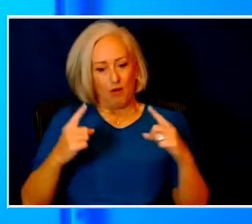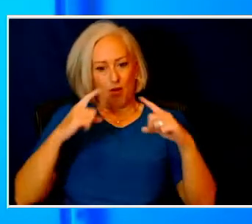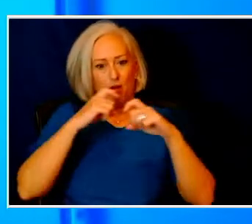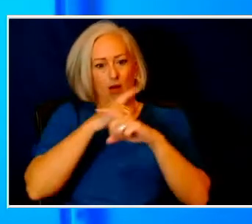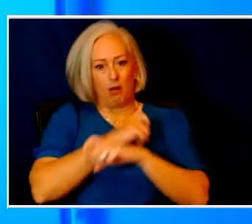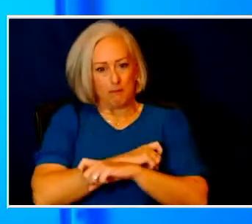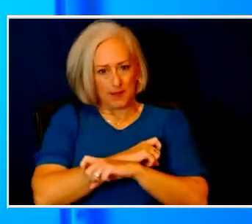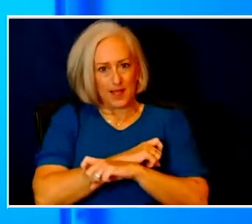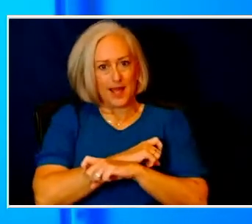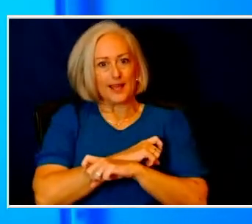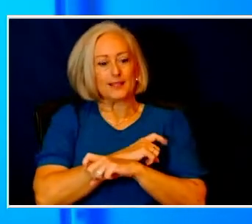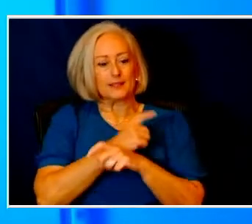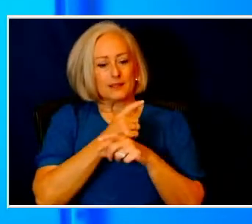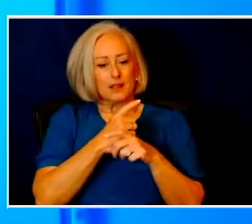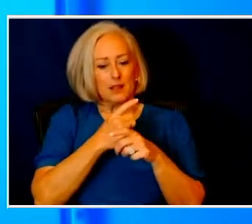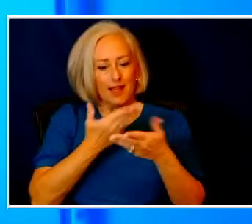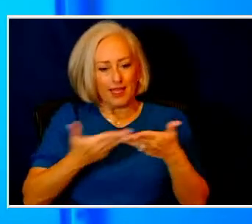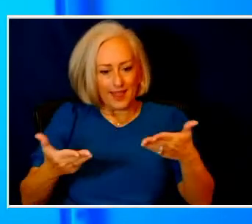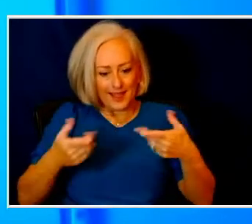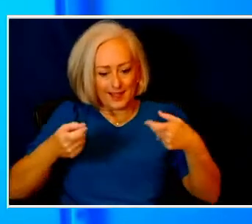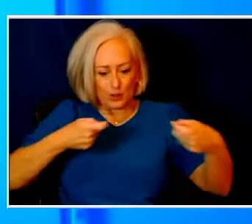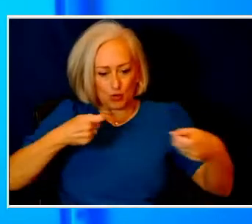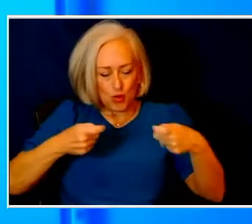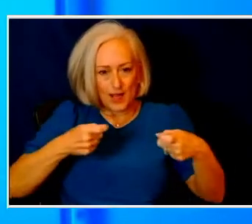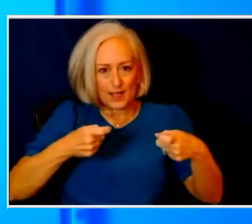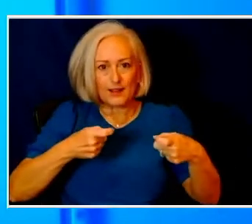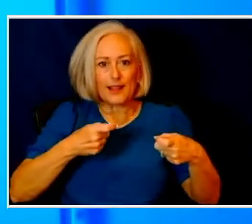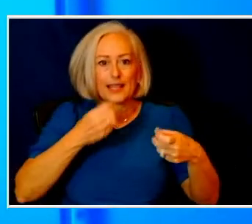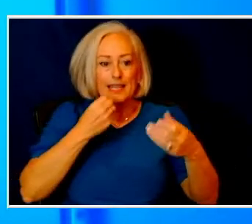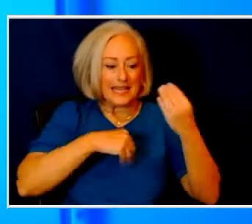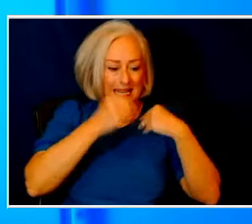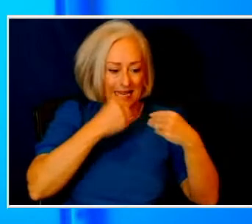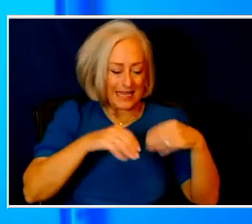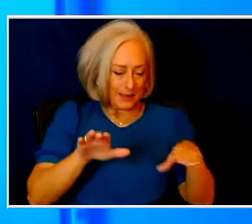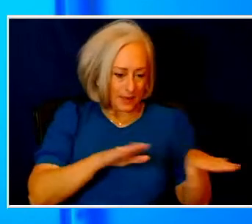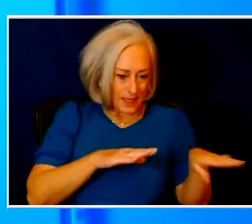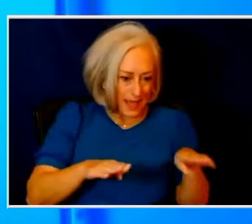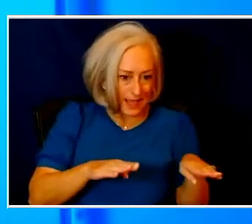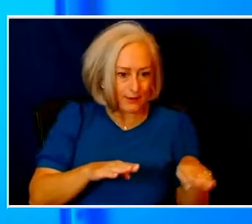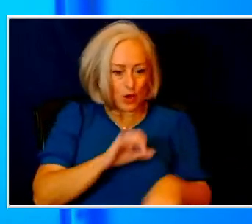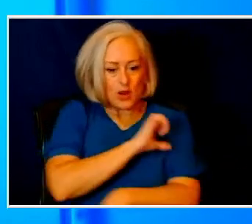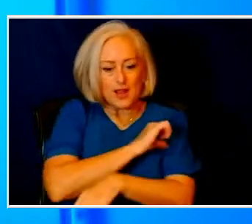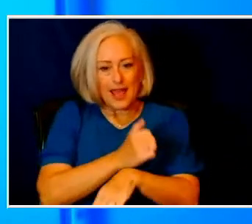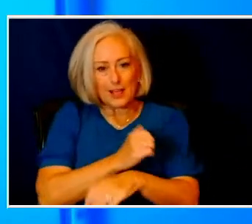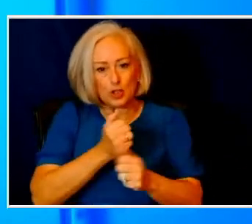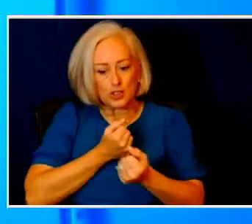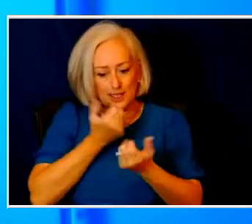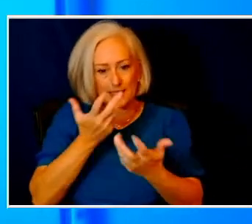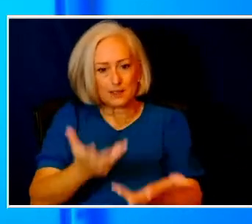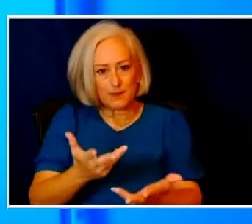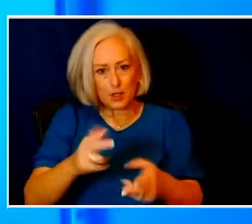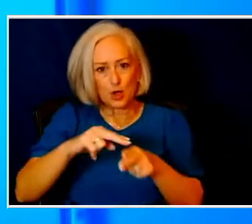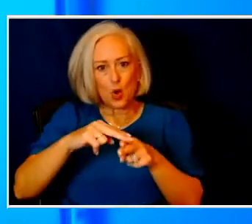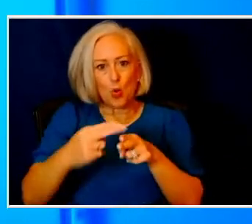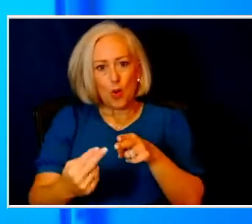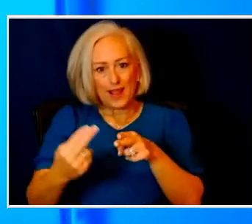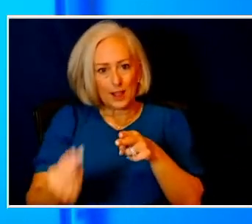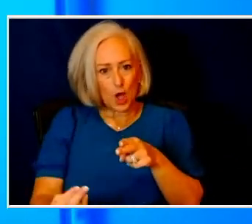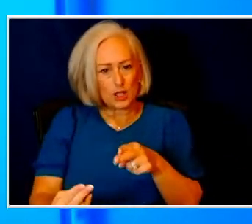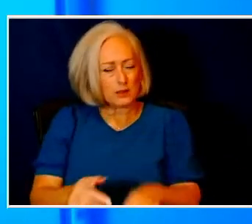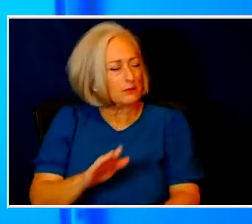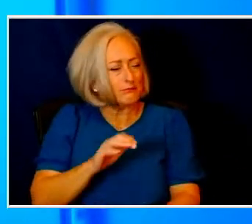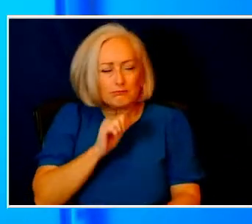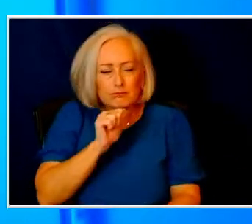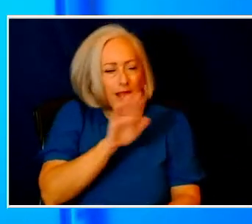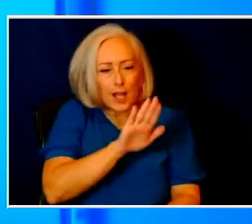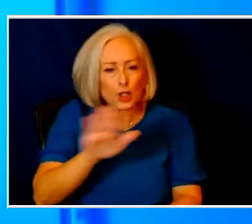eating behavior and energy expenditure and weight loss, and this is not your fault. The one